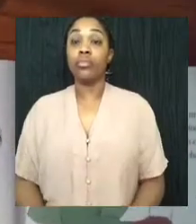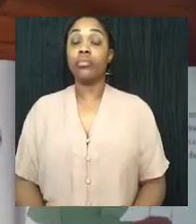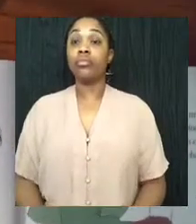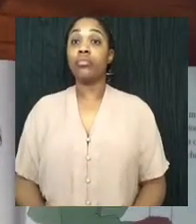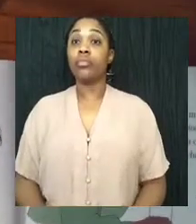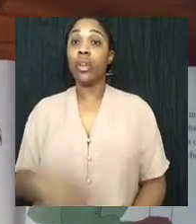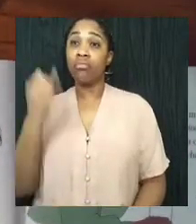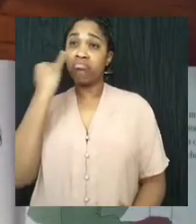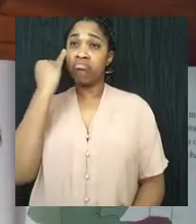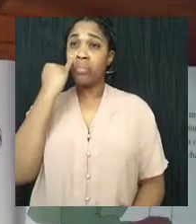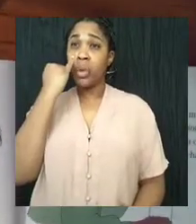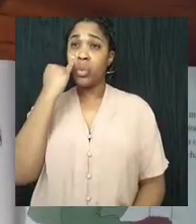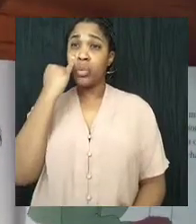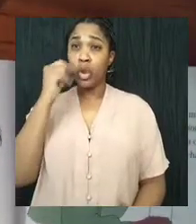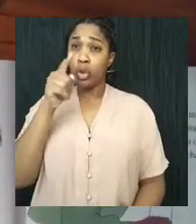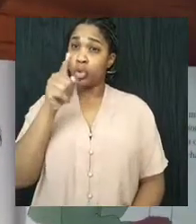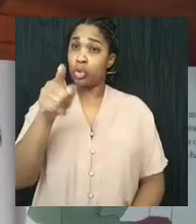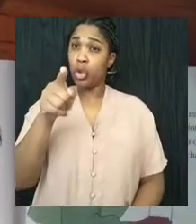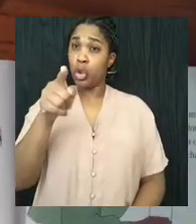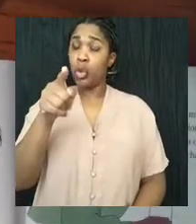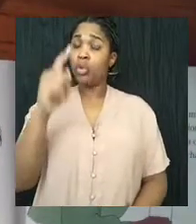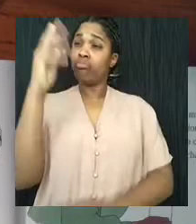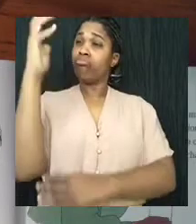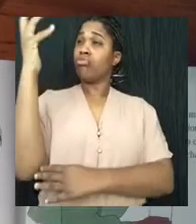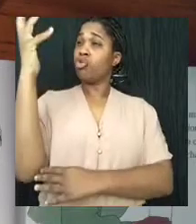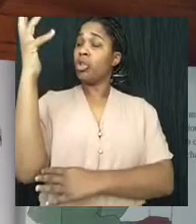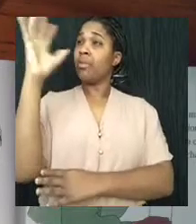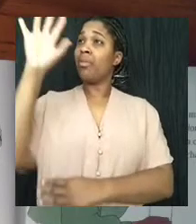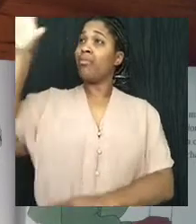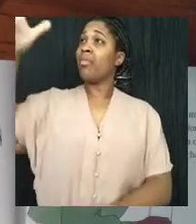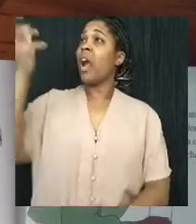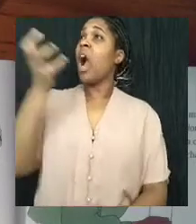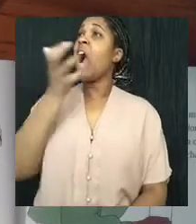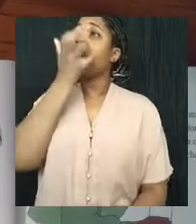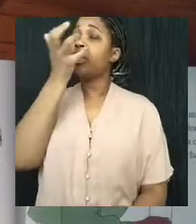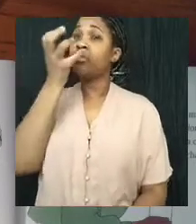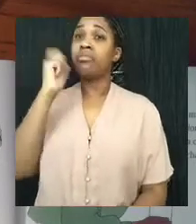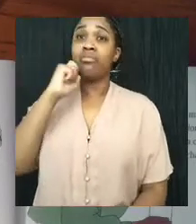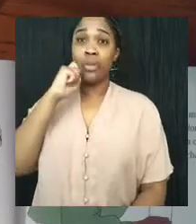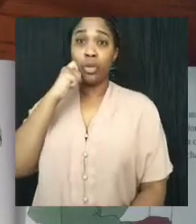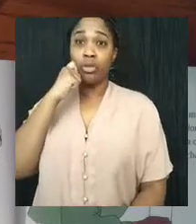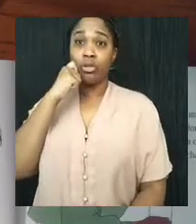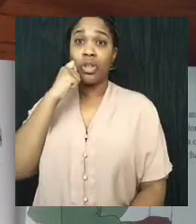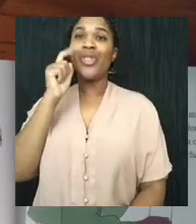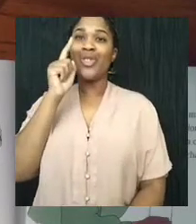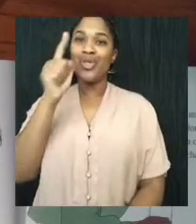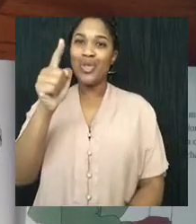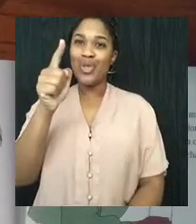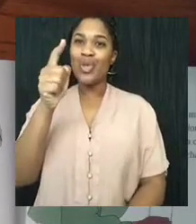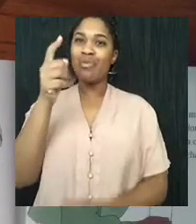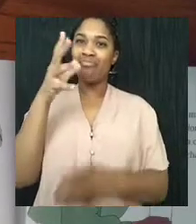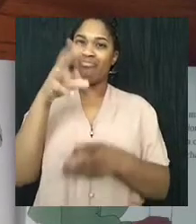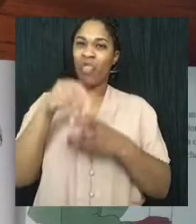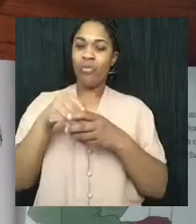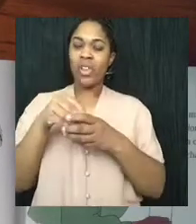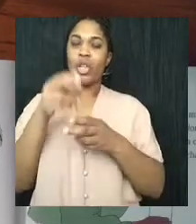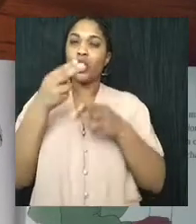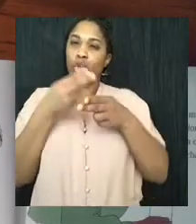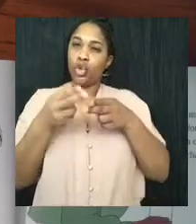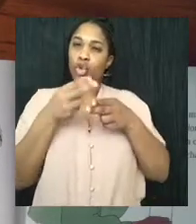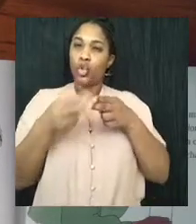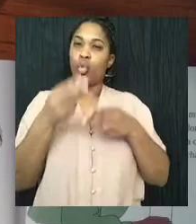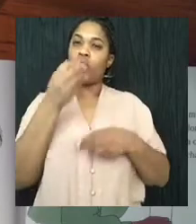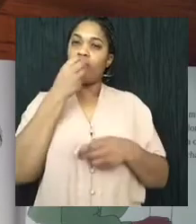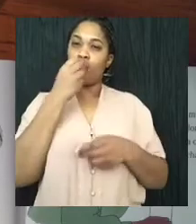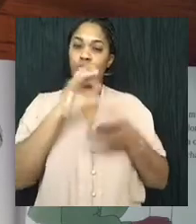Suppose you eat an apple off the tree. That makes you part of a short food chain. The apple